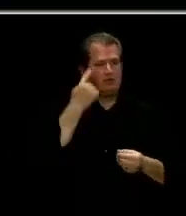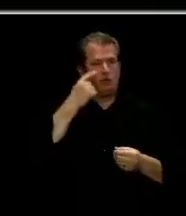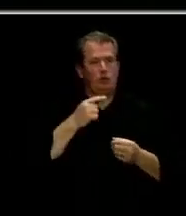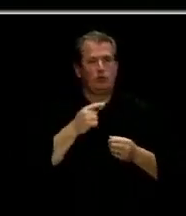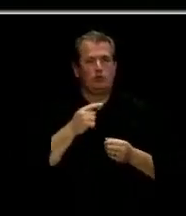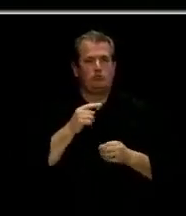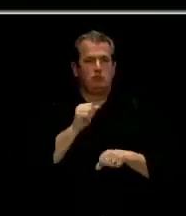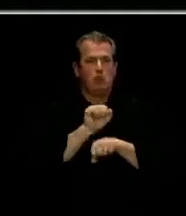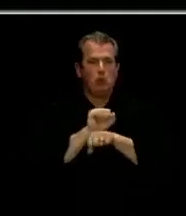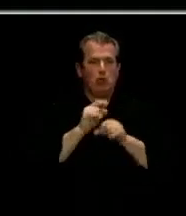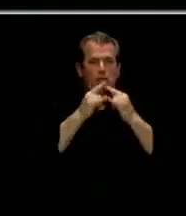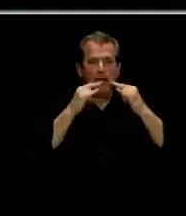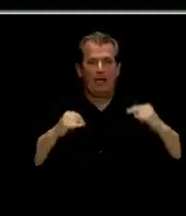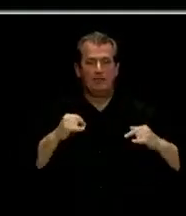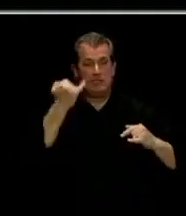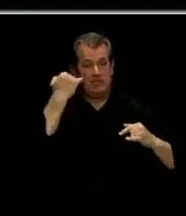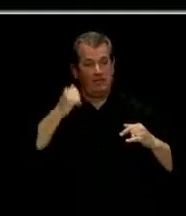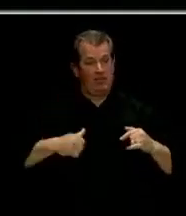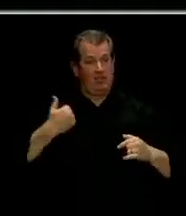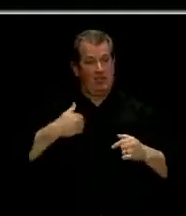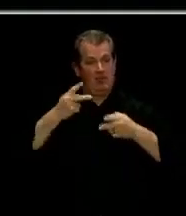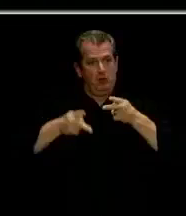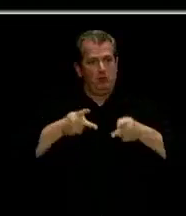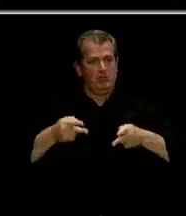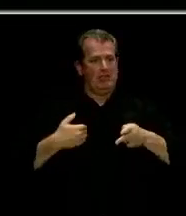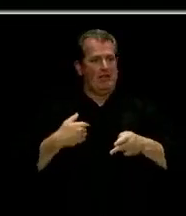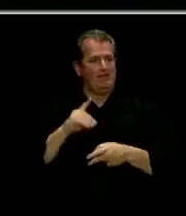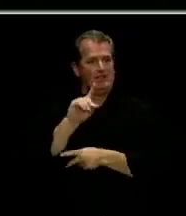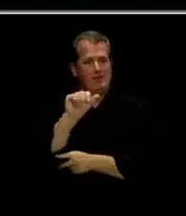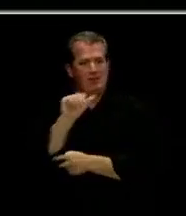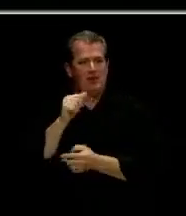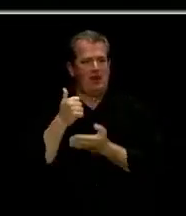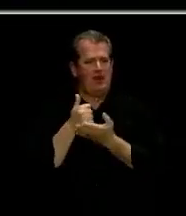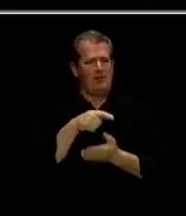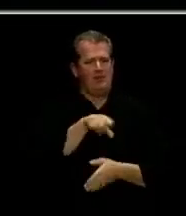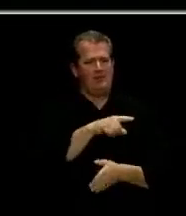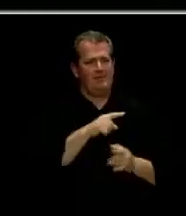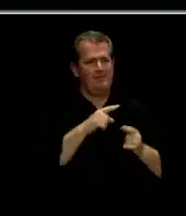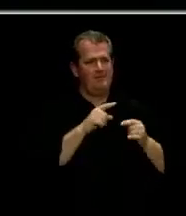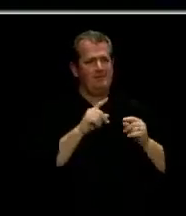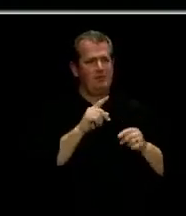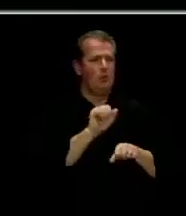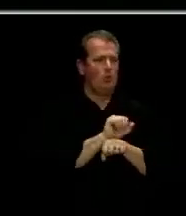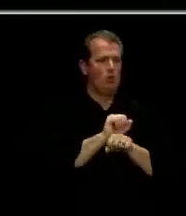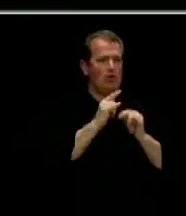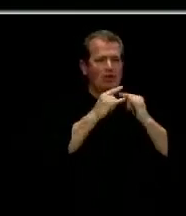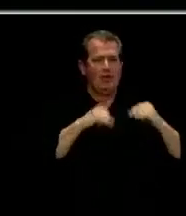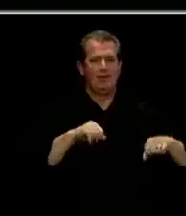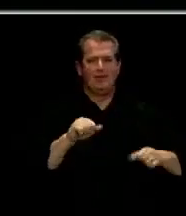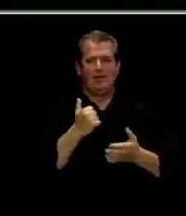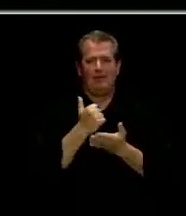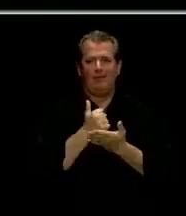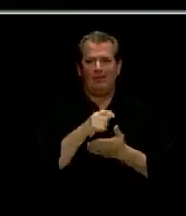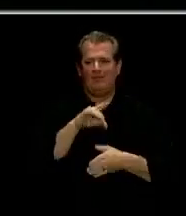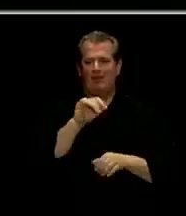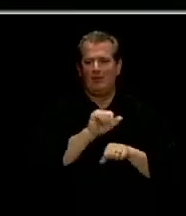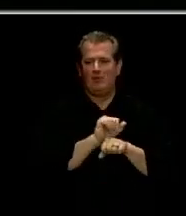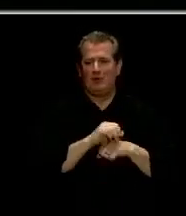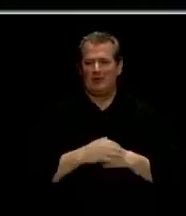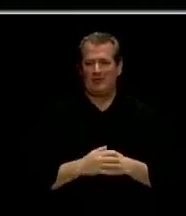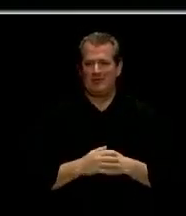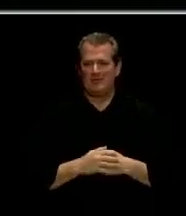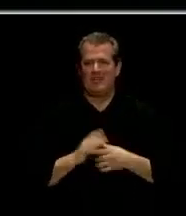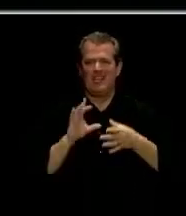to help youth with disabilities find what they want to do and help provide the plan to move forward with